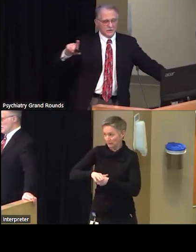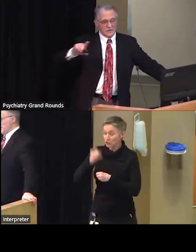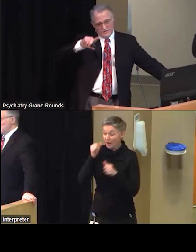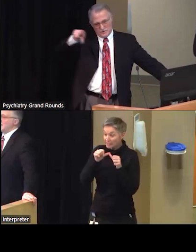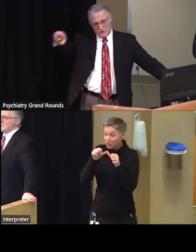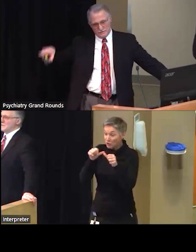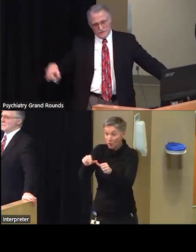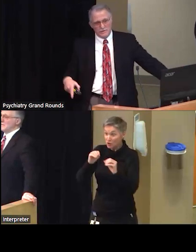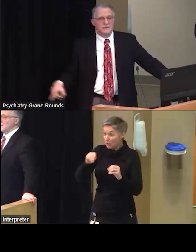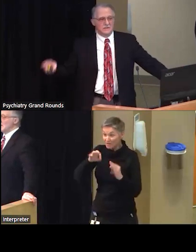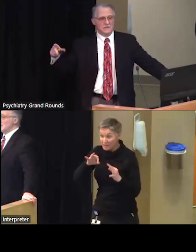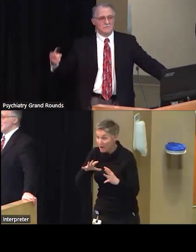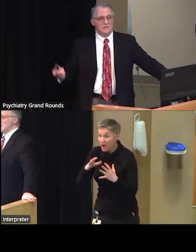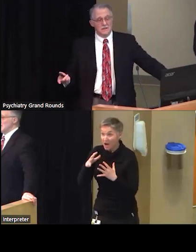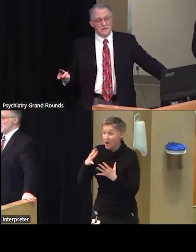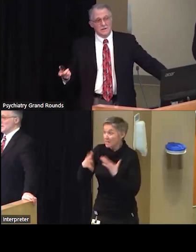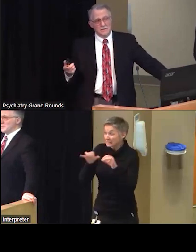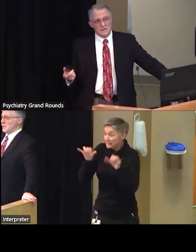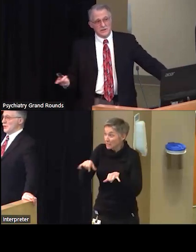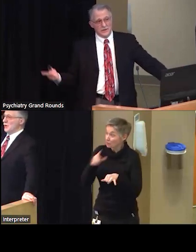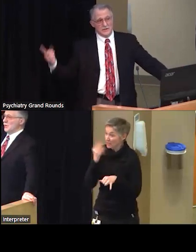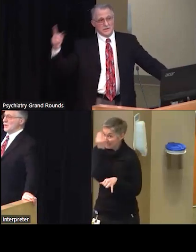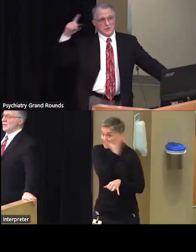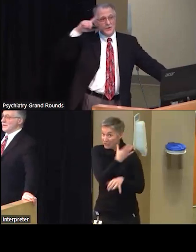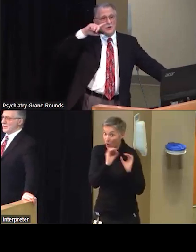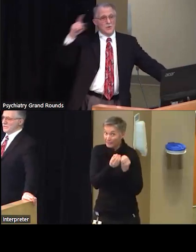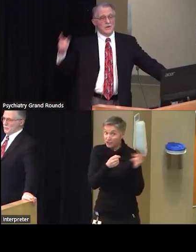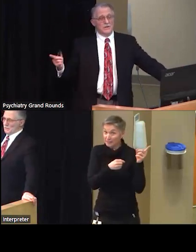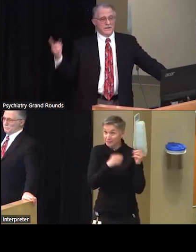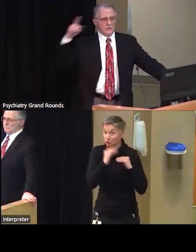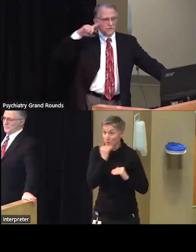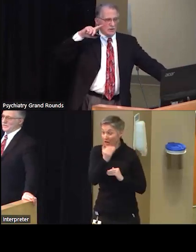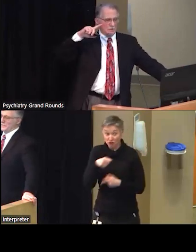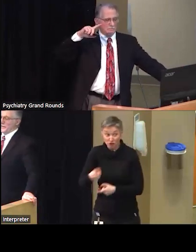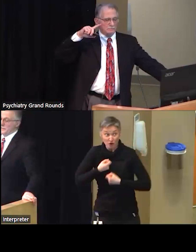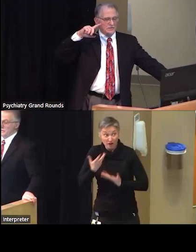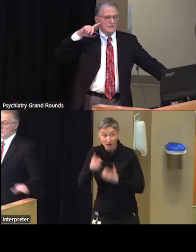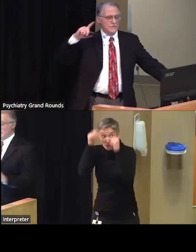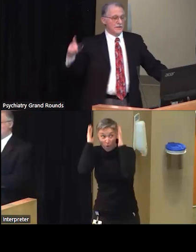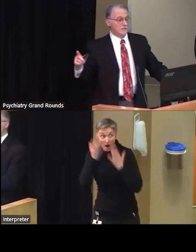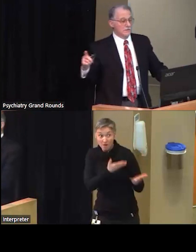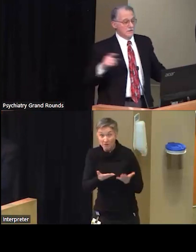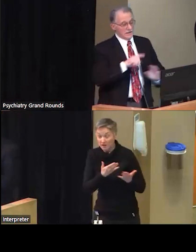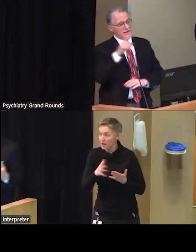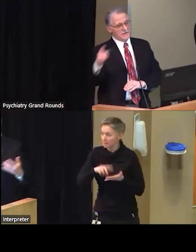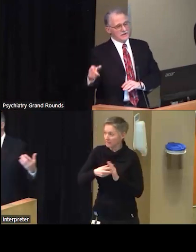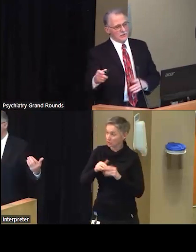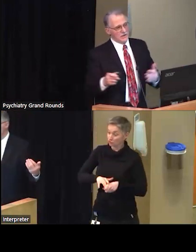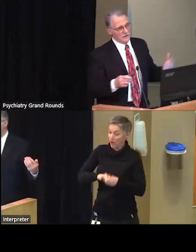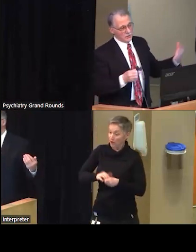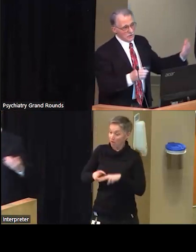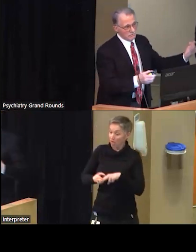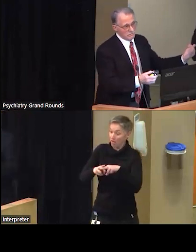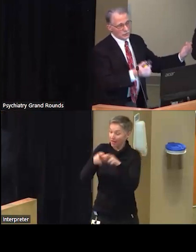not monitored, if there's no feedback system that lets the organization know the overwhelm, then it can